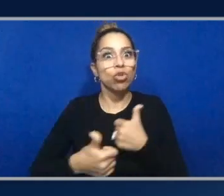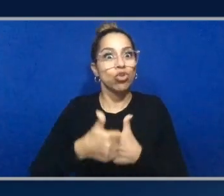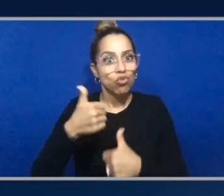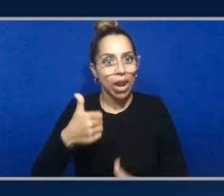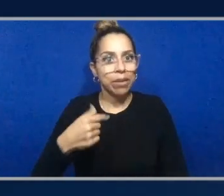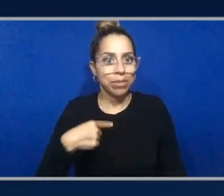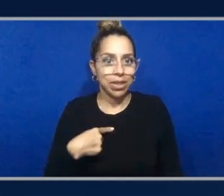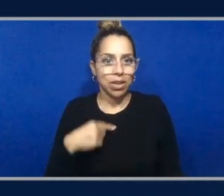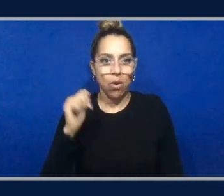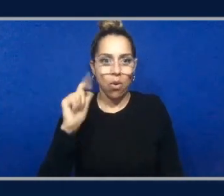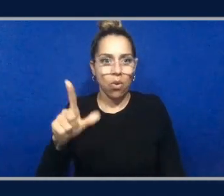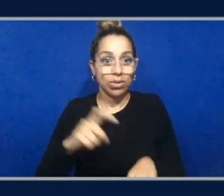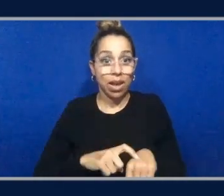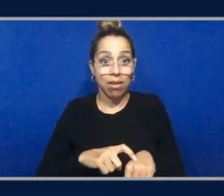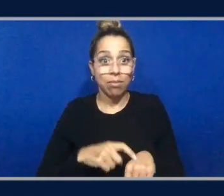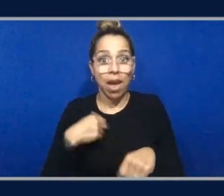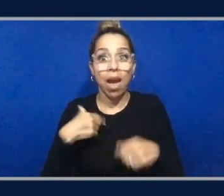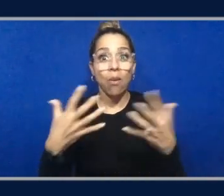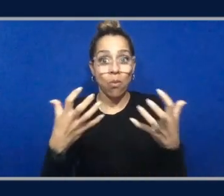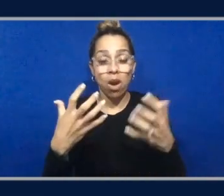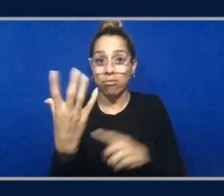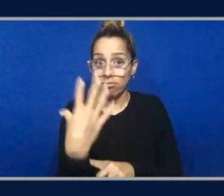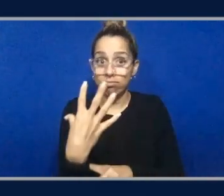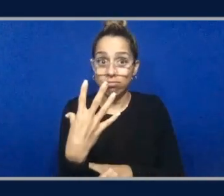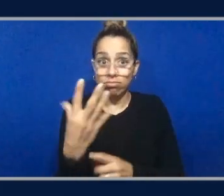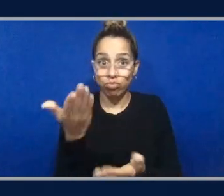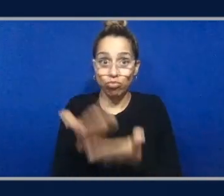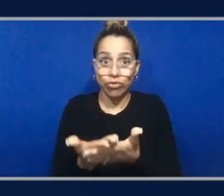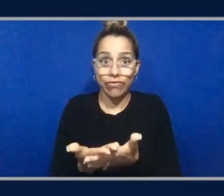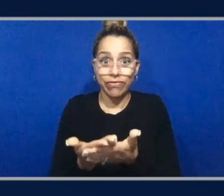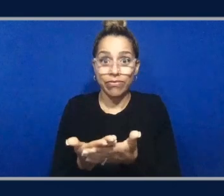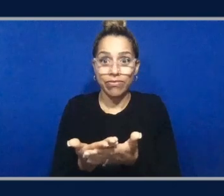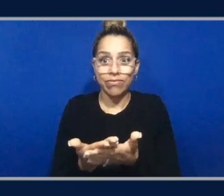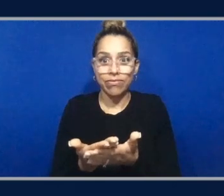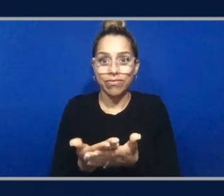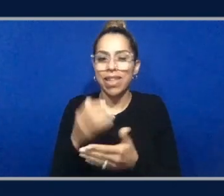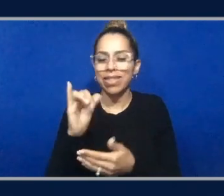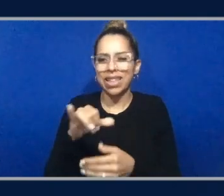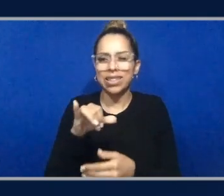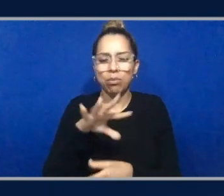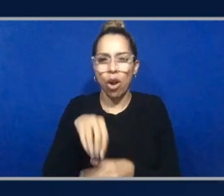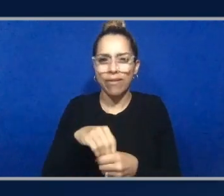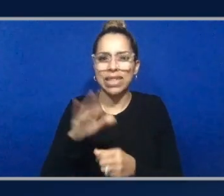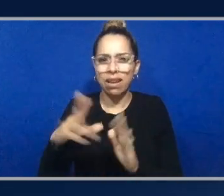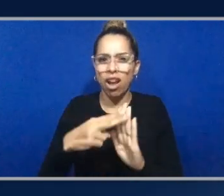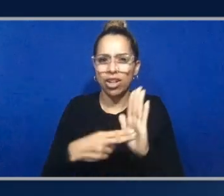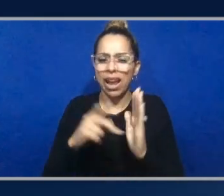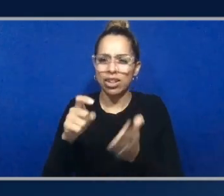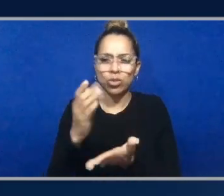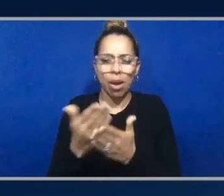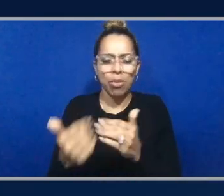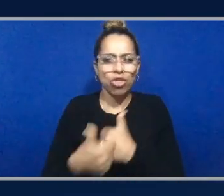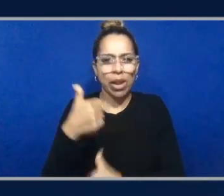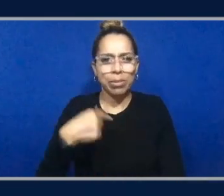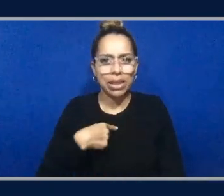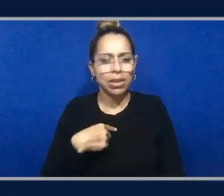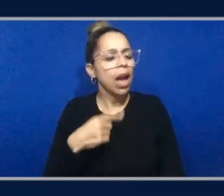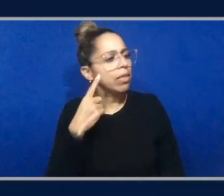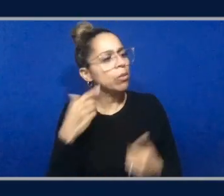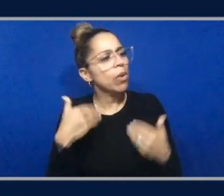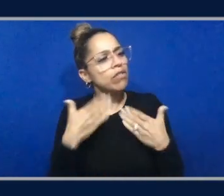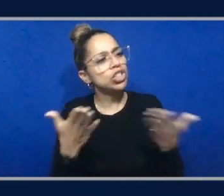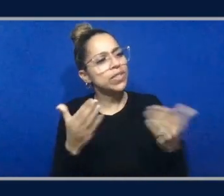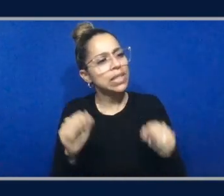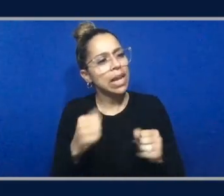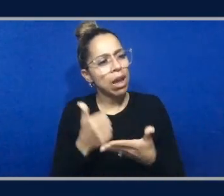me. I want that on record. That's also part of his contract that he has to stop threatening I think we have a service that can help you with that. Yeah, but we have a guest to